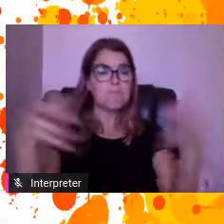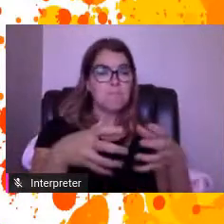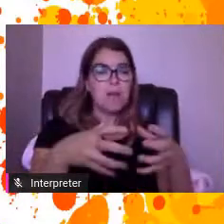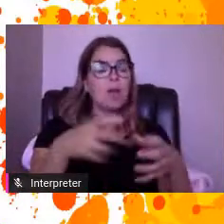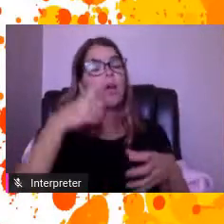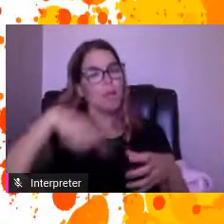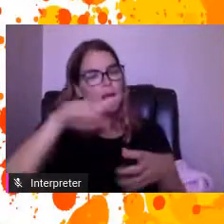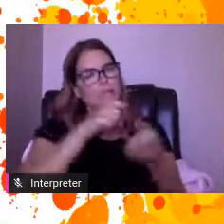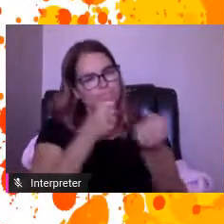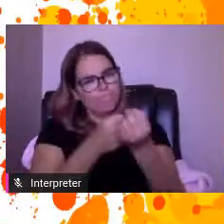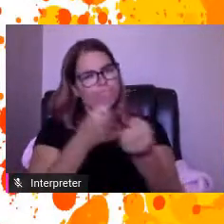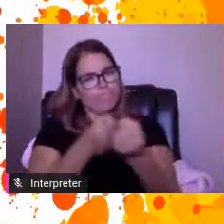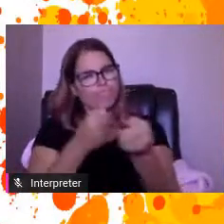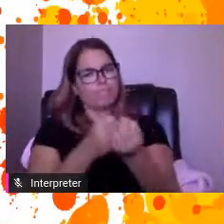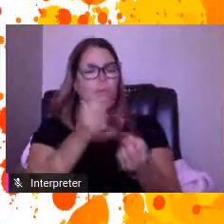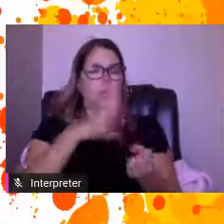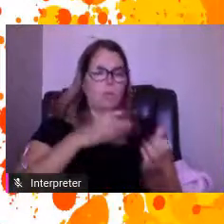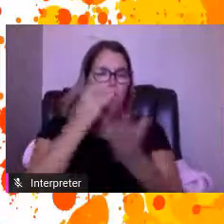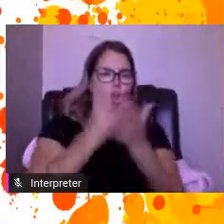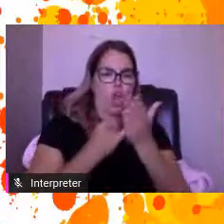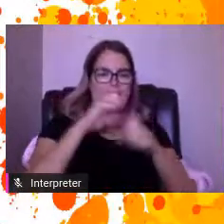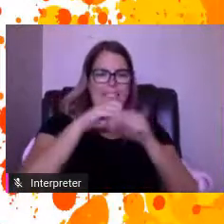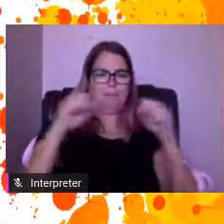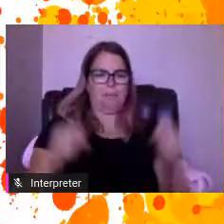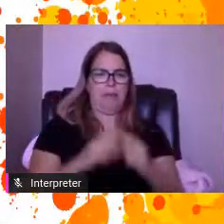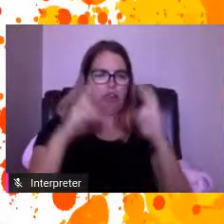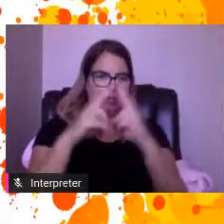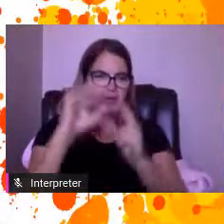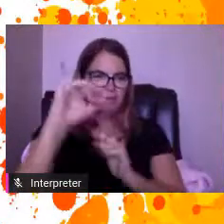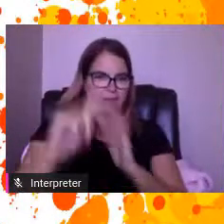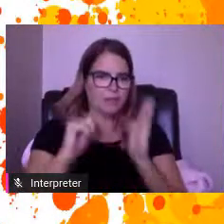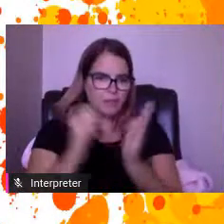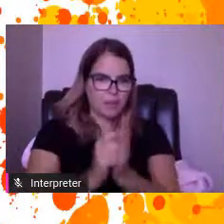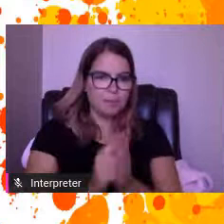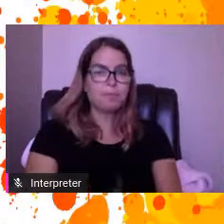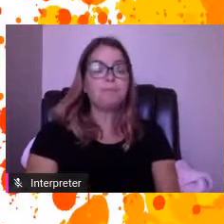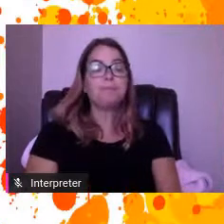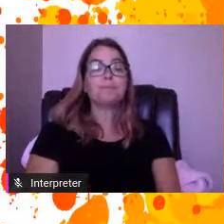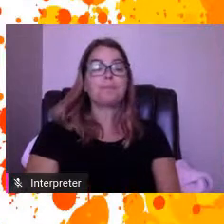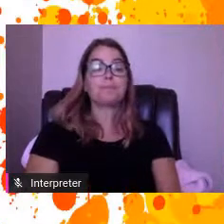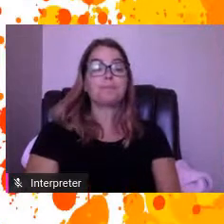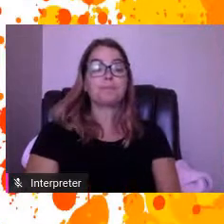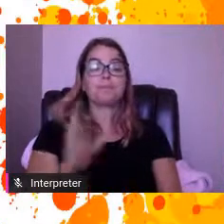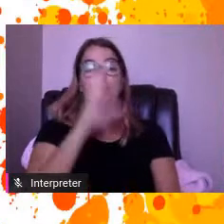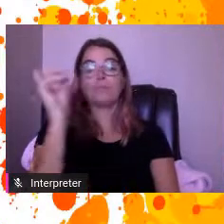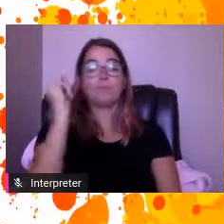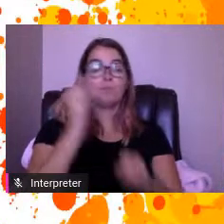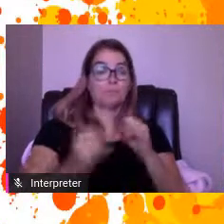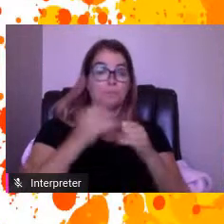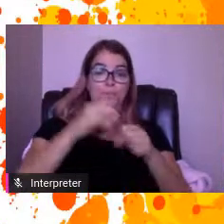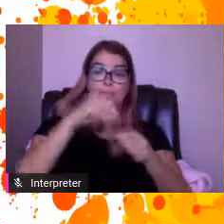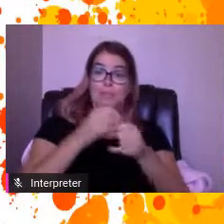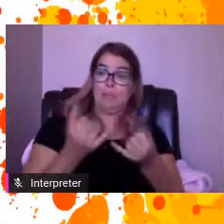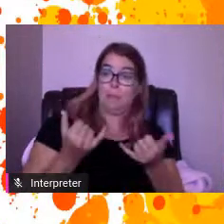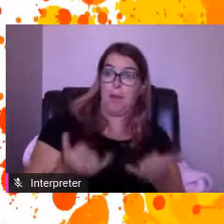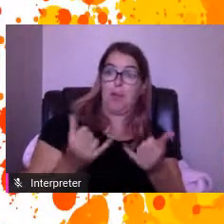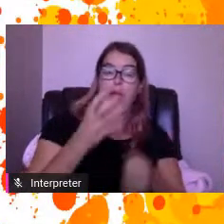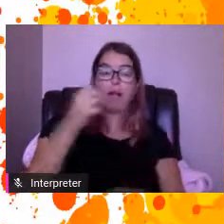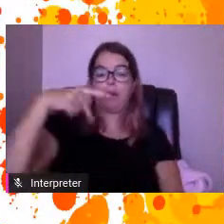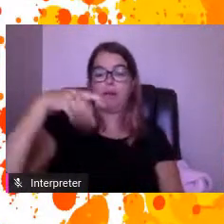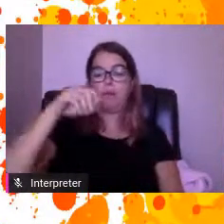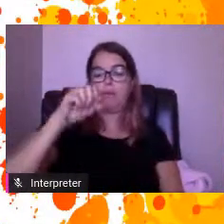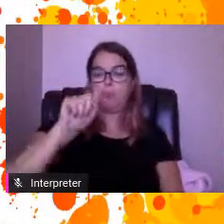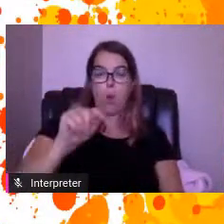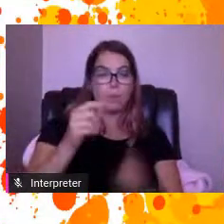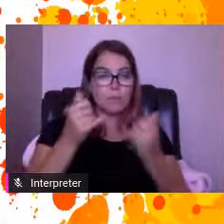group that championed female artists active in Paris at the time. And finally, we end in the modern and postmodern era, a period